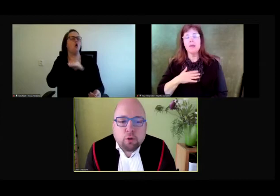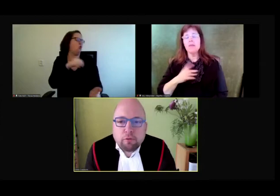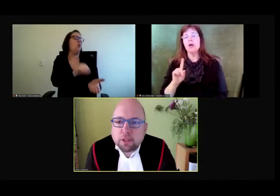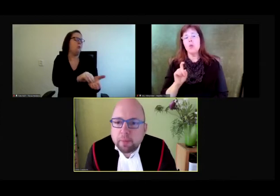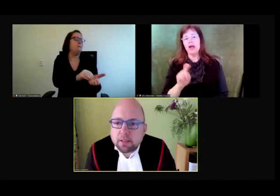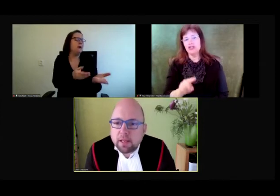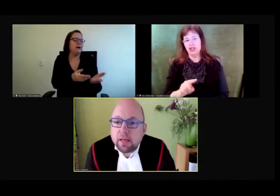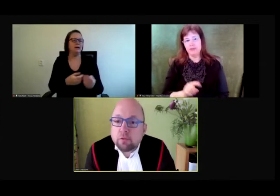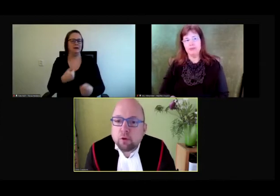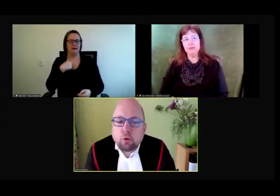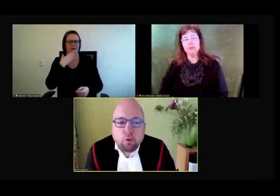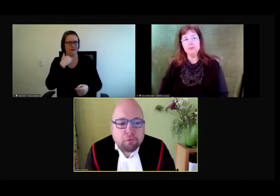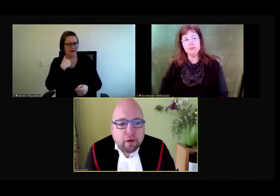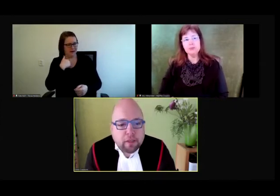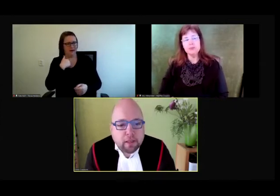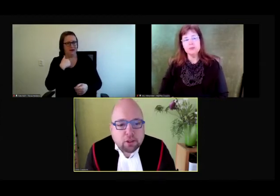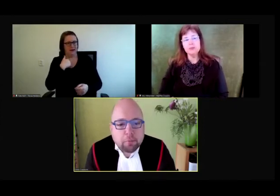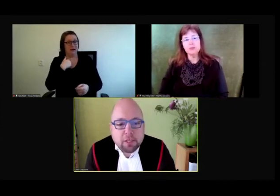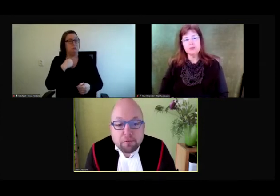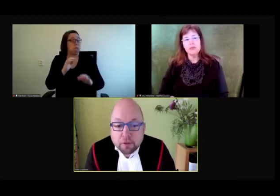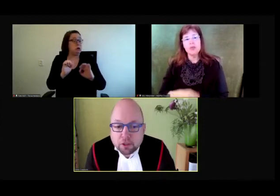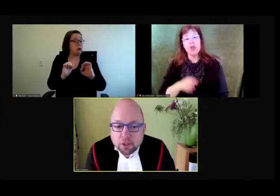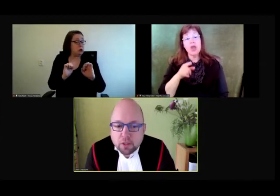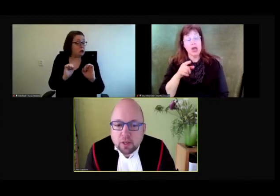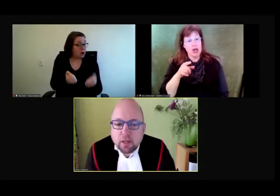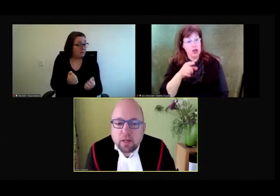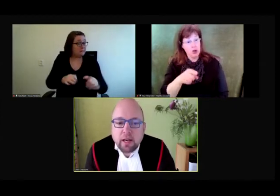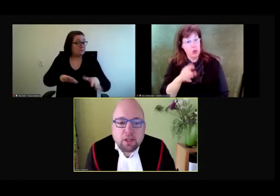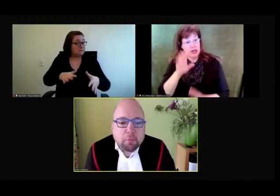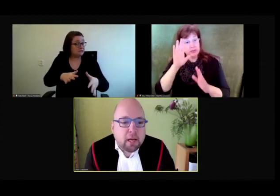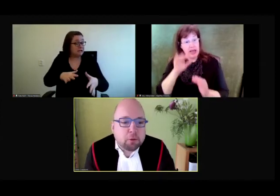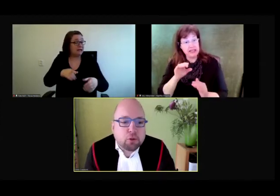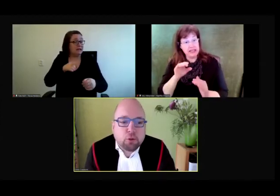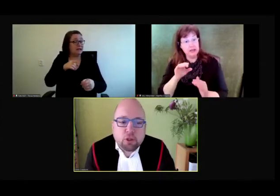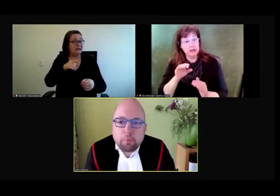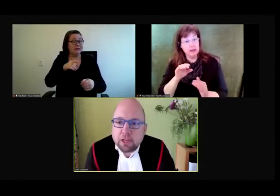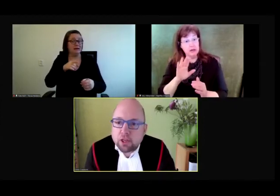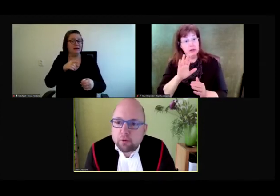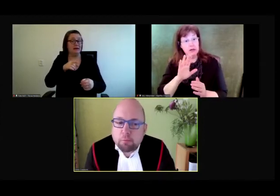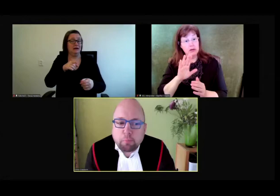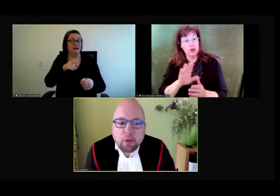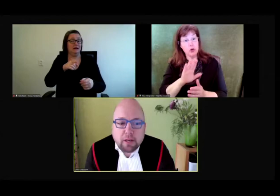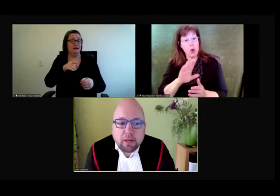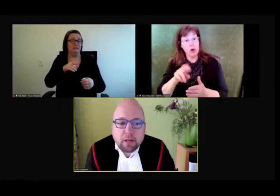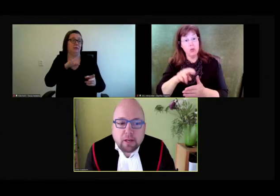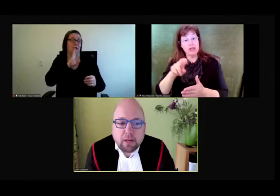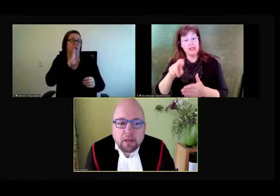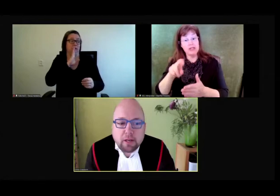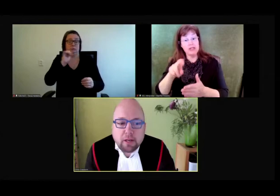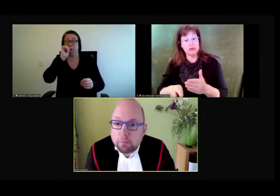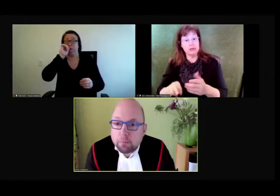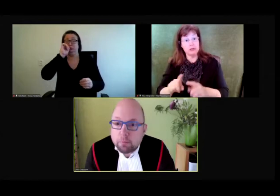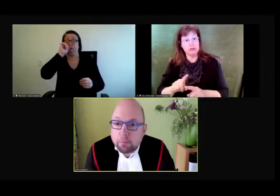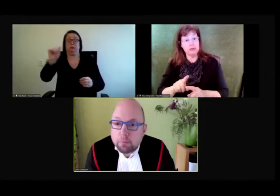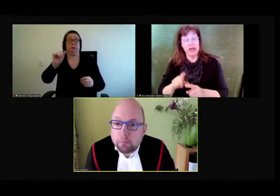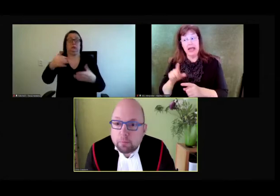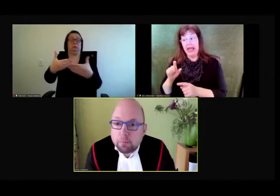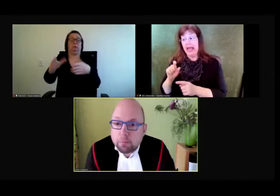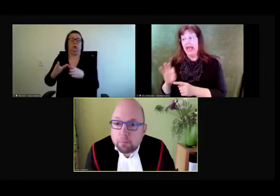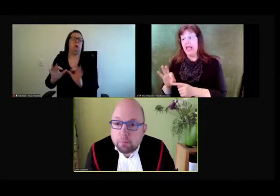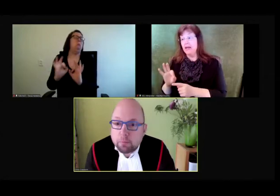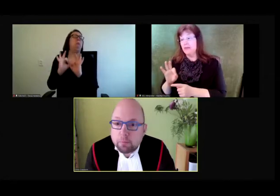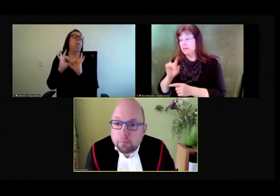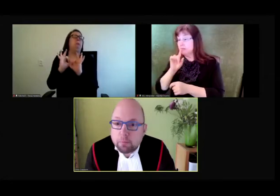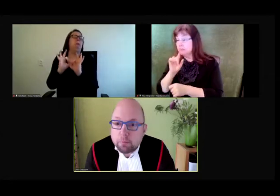is, would you have expected any of your core findings to be different had you been able to use an imaginary population of truly